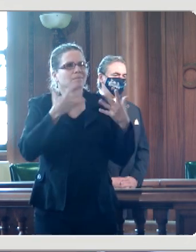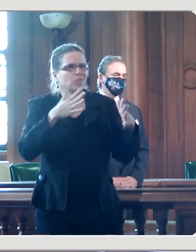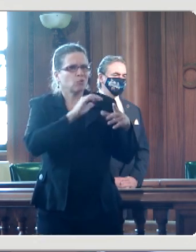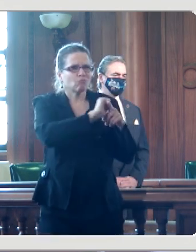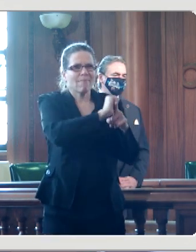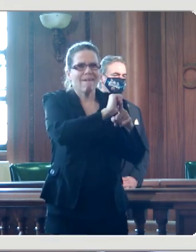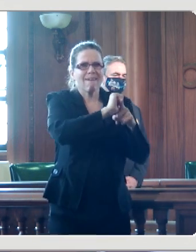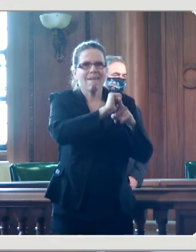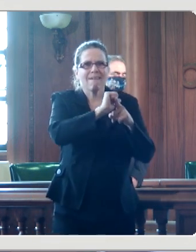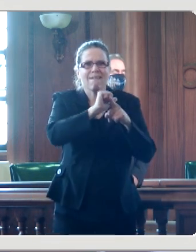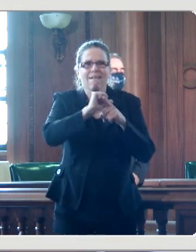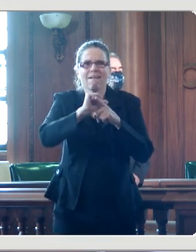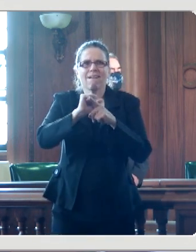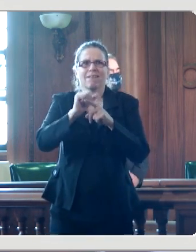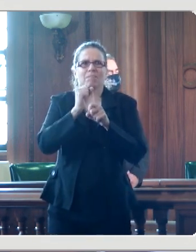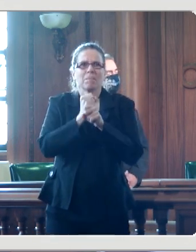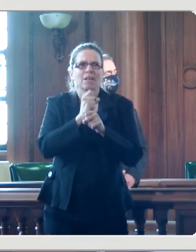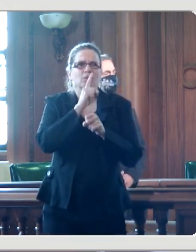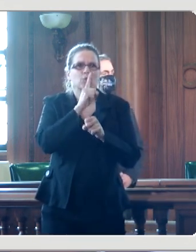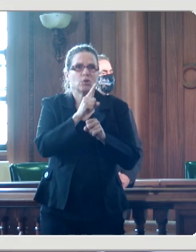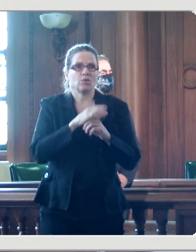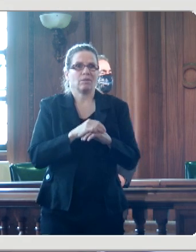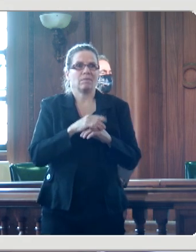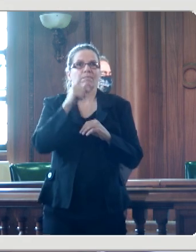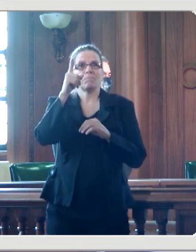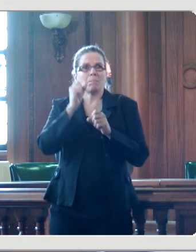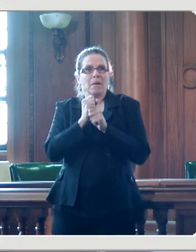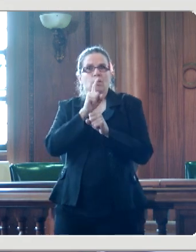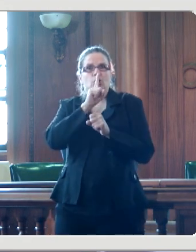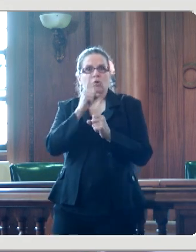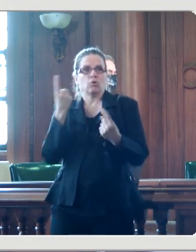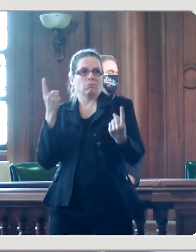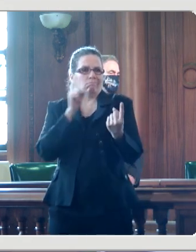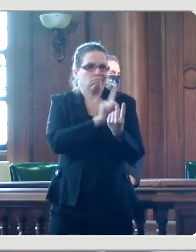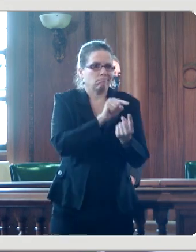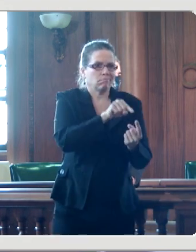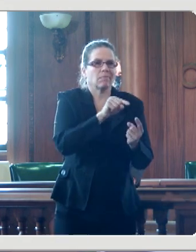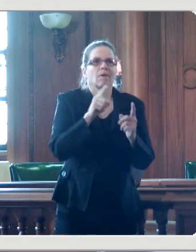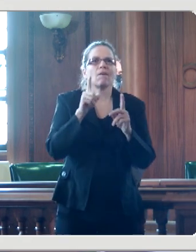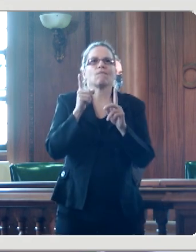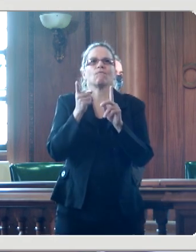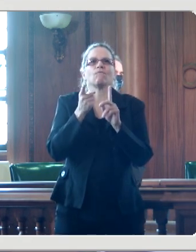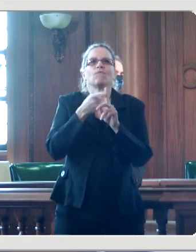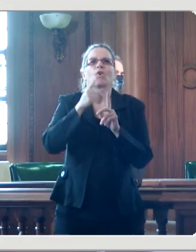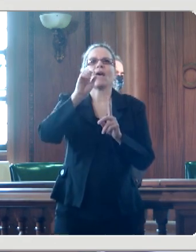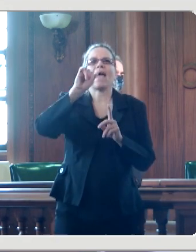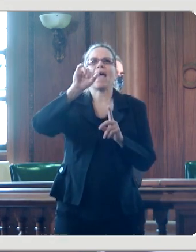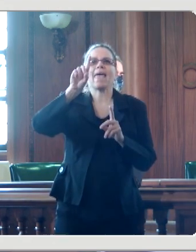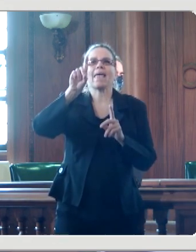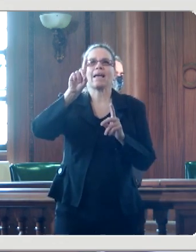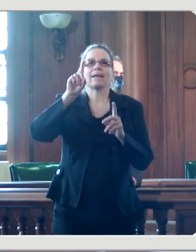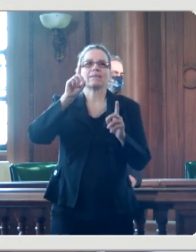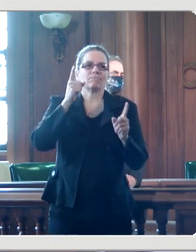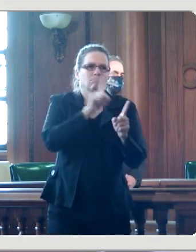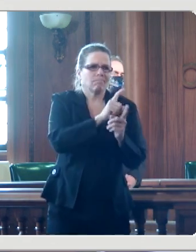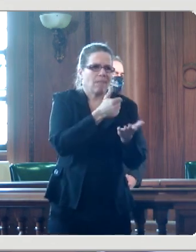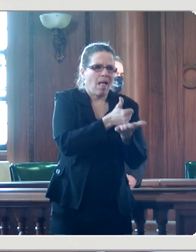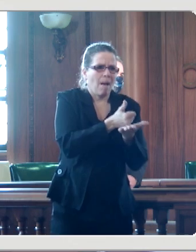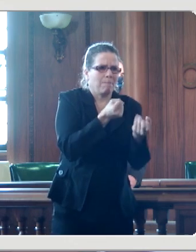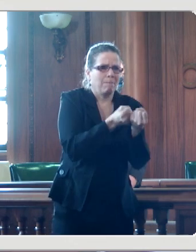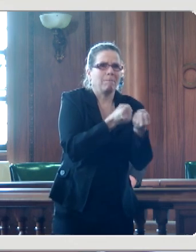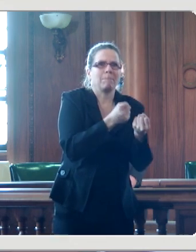trooper, remain calm, and use restraint and not firing back into a very dangerous situation with so many people outside at the